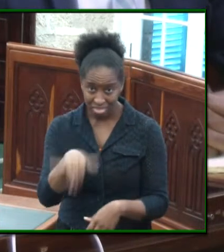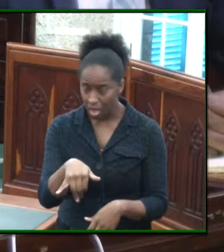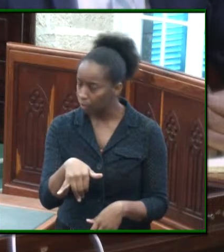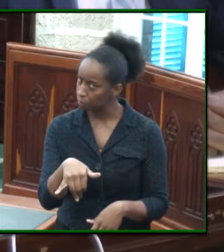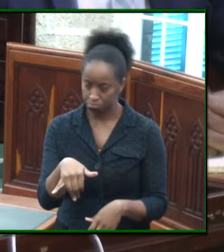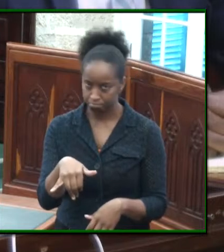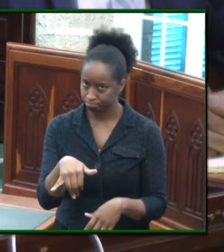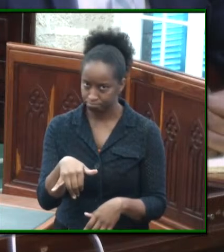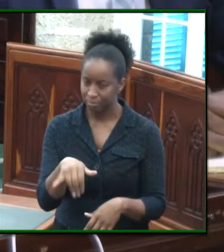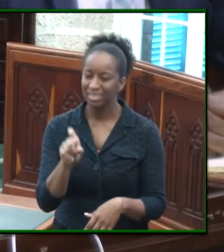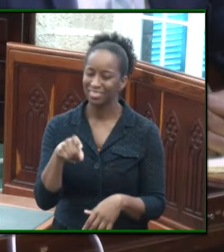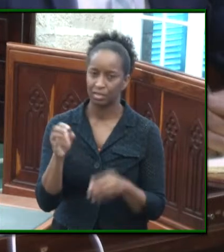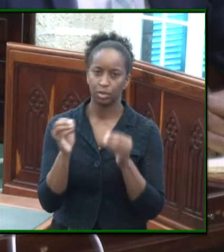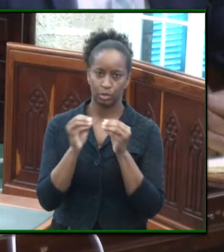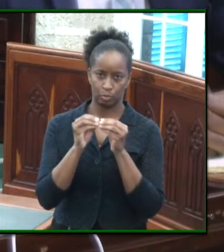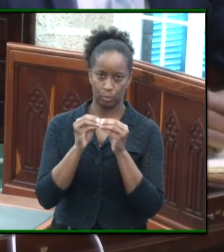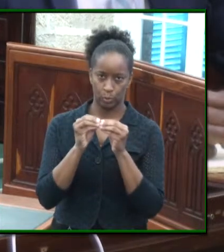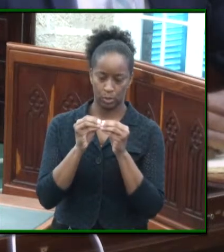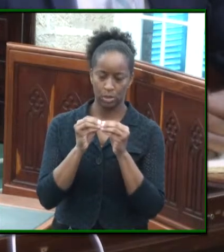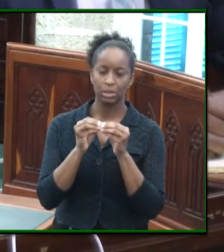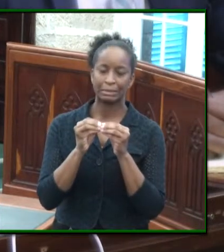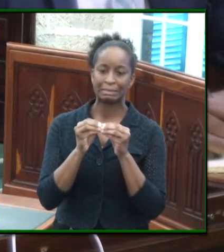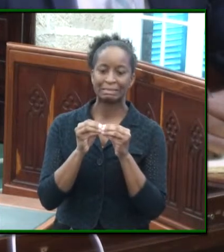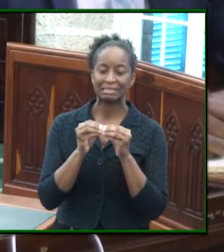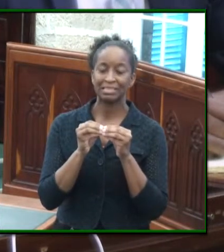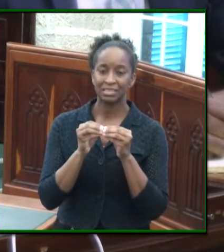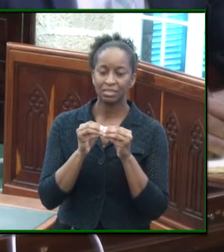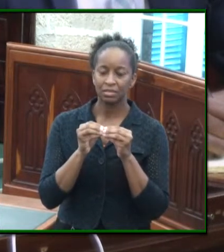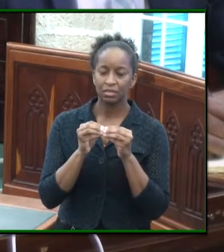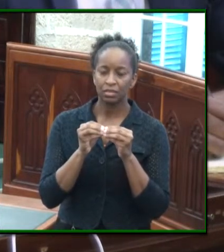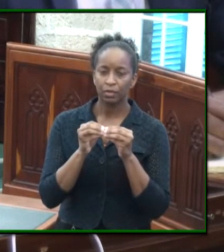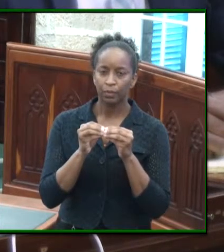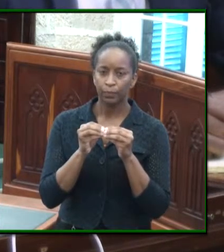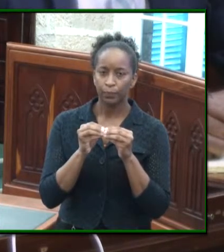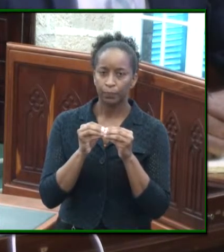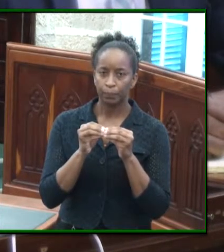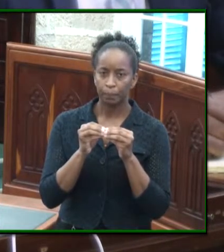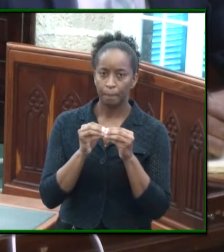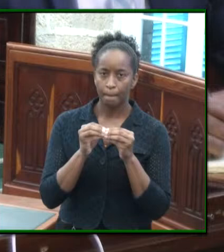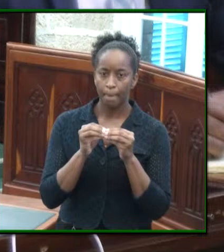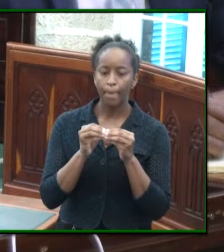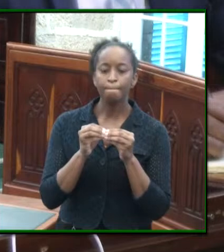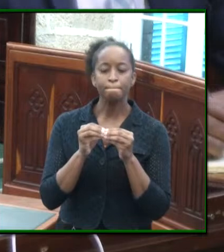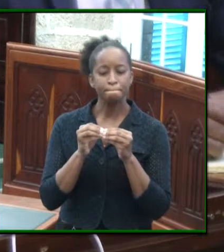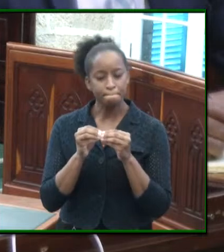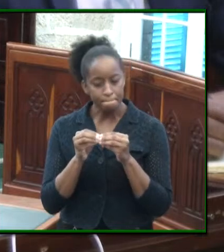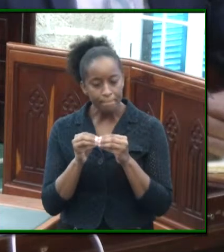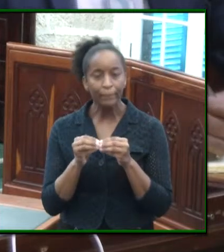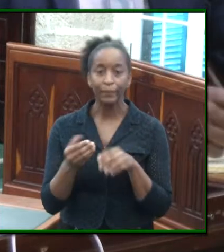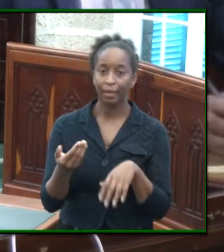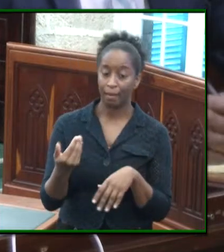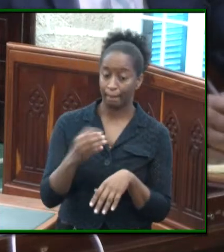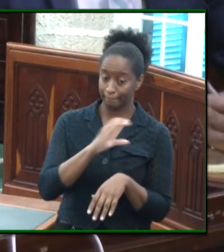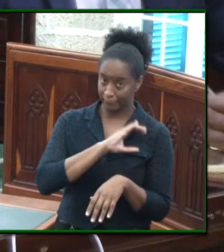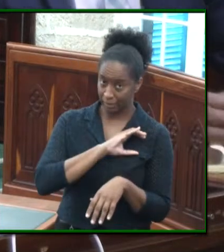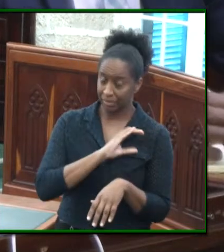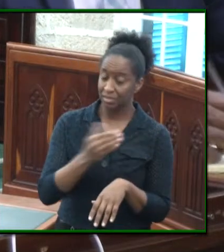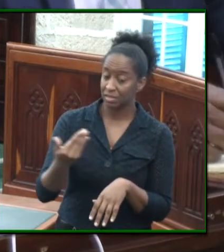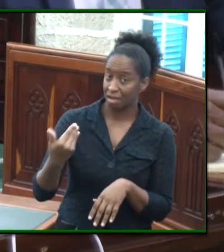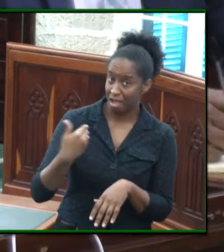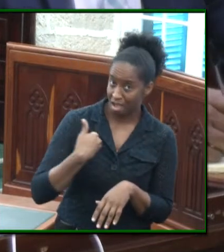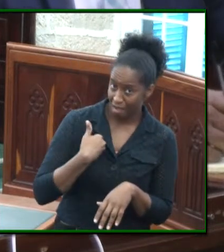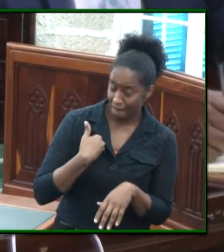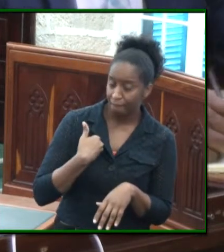that we have managed to do very well with the numbers that we have. I will also say that the use